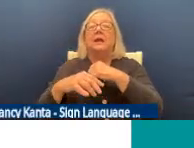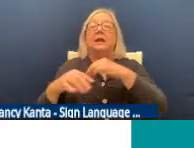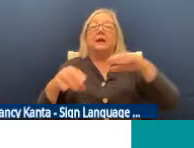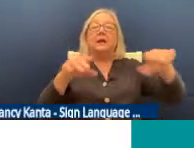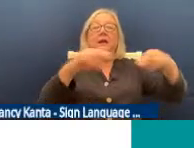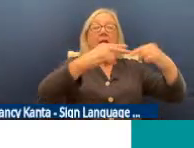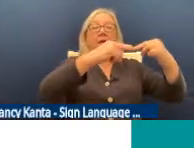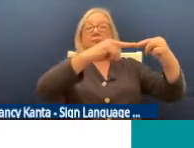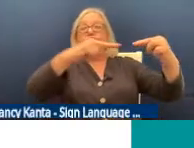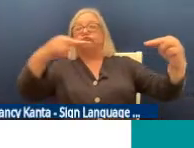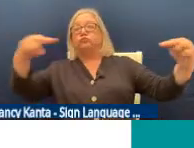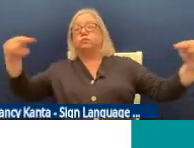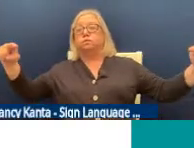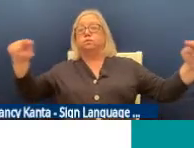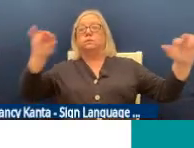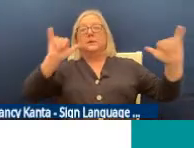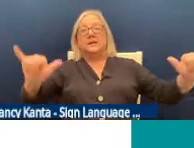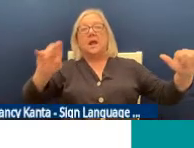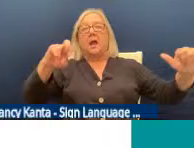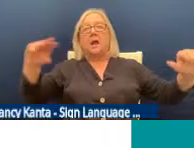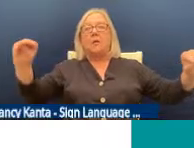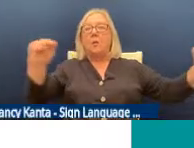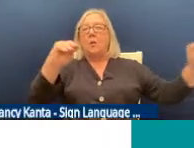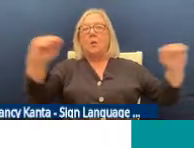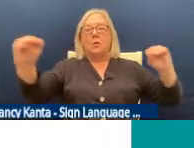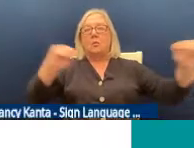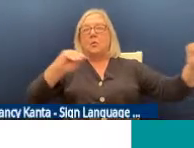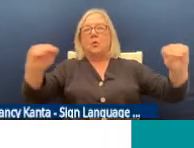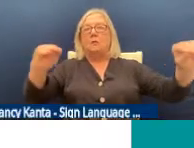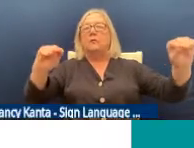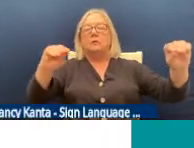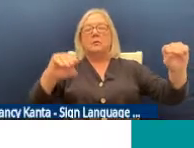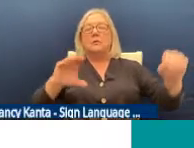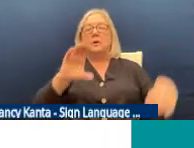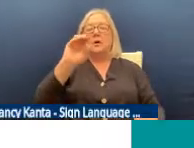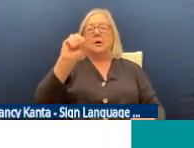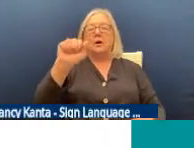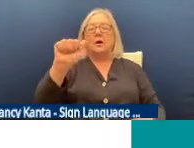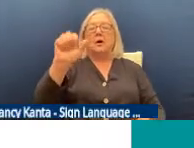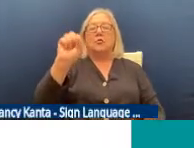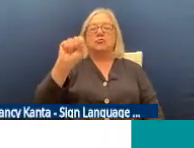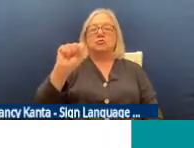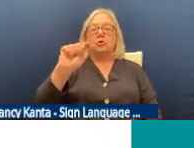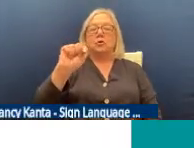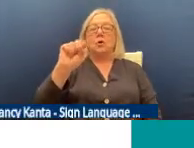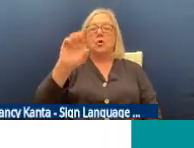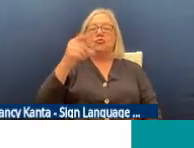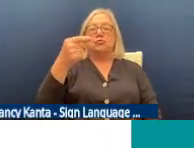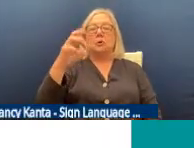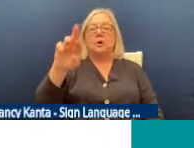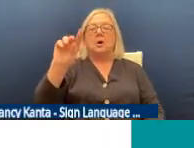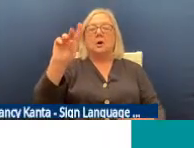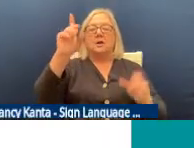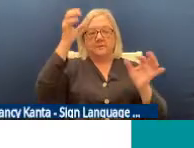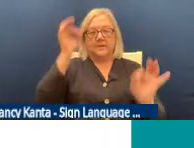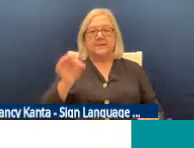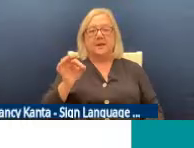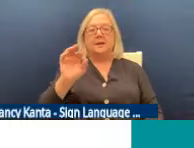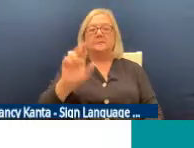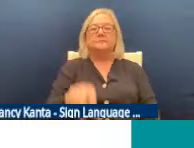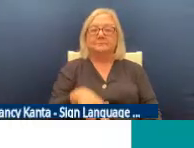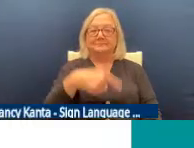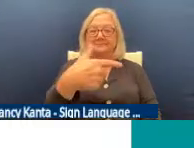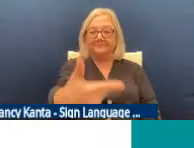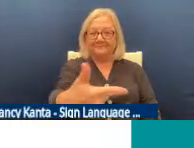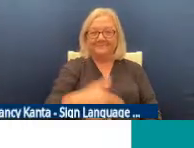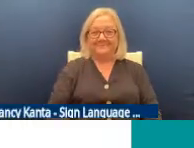that the Coast Guard will permit. We continue on design. We're getting to 30% on a number